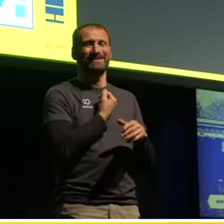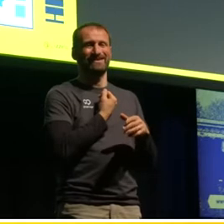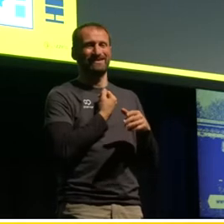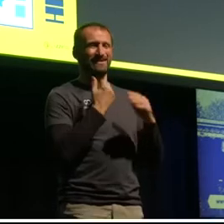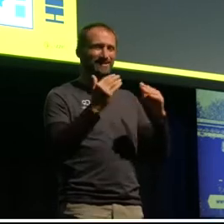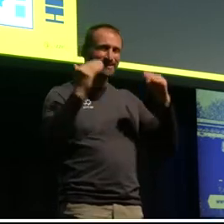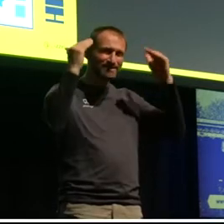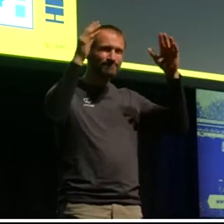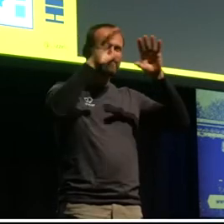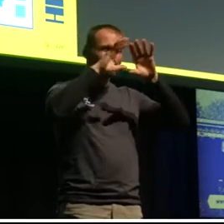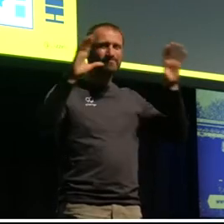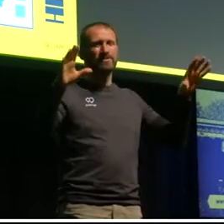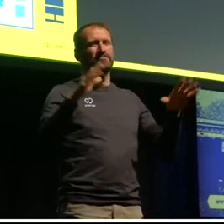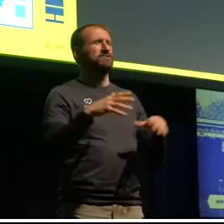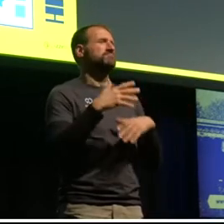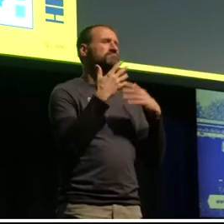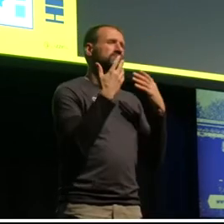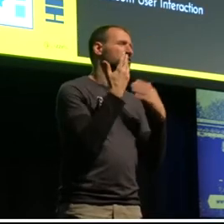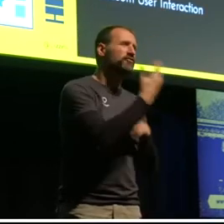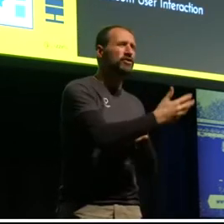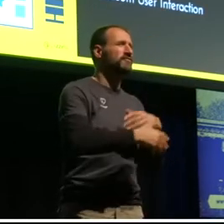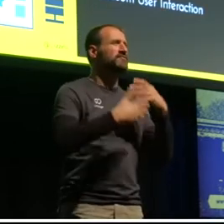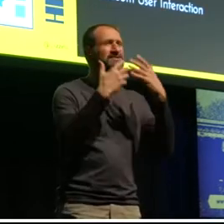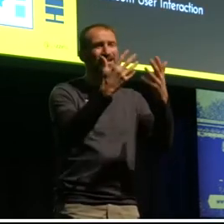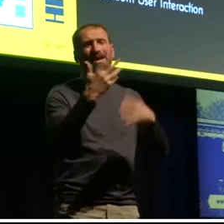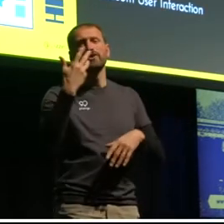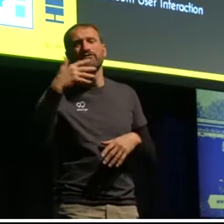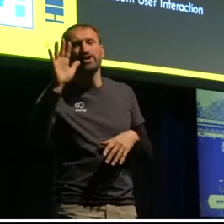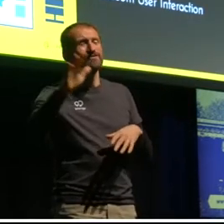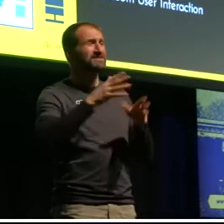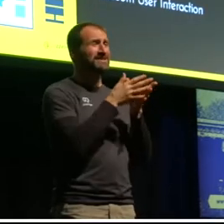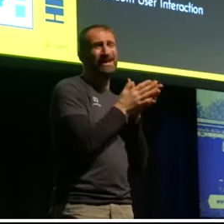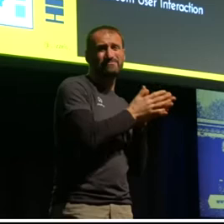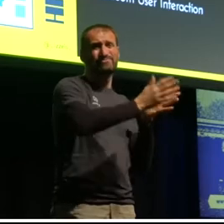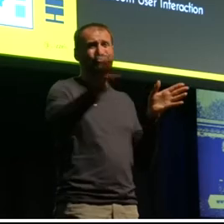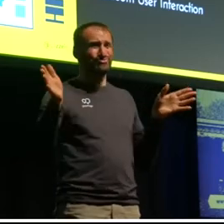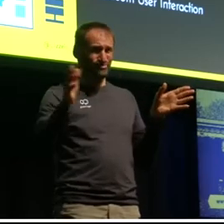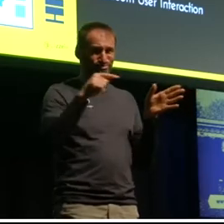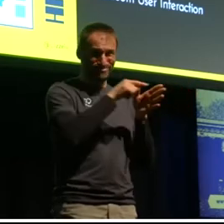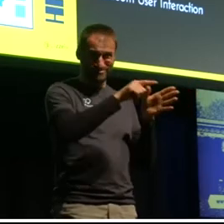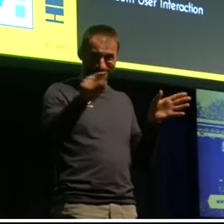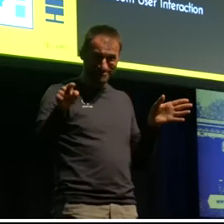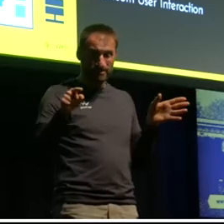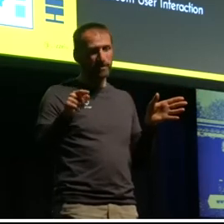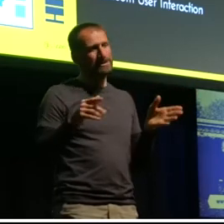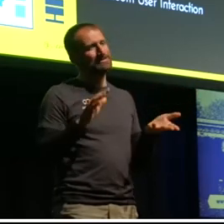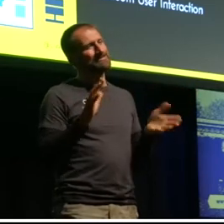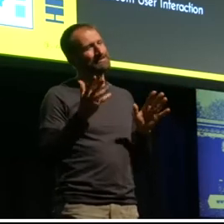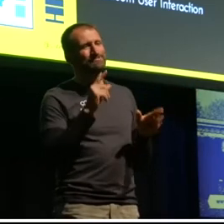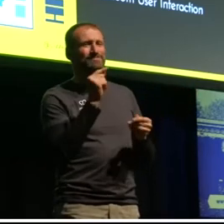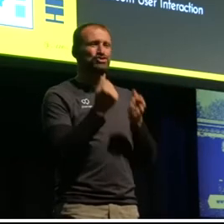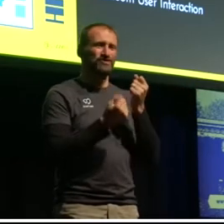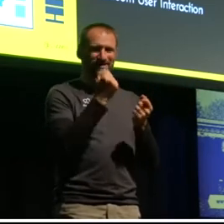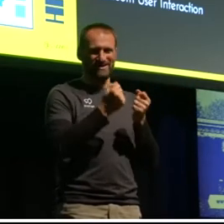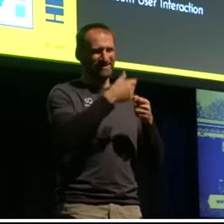to 5, 10, 15, might be a bit hard. And also the user interaction between those